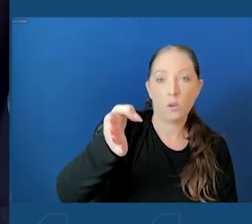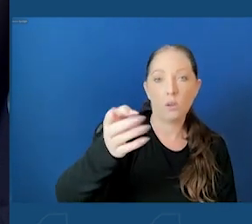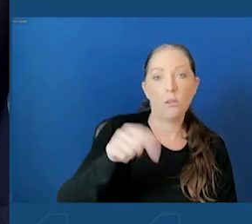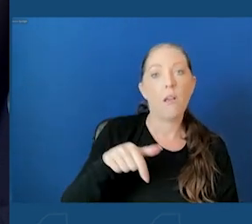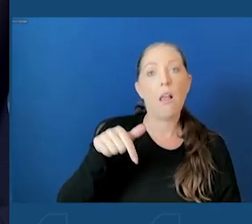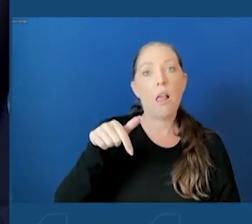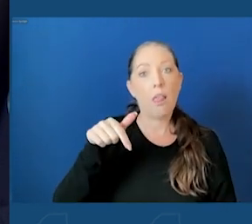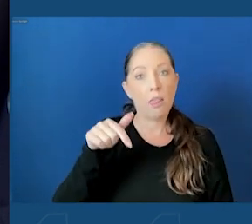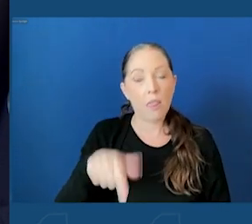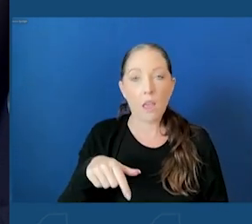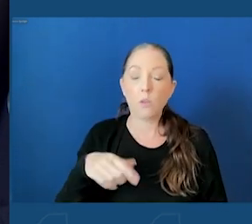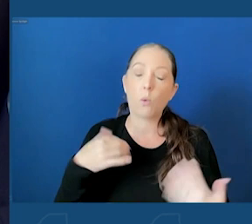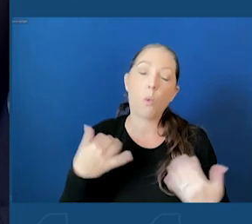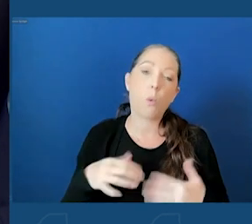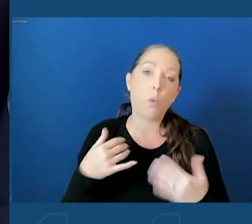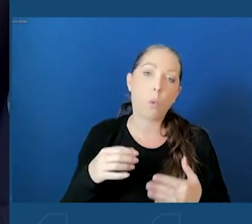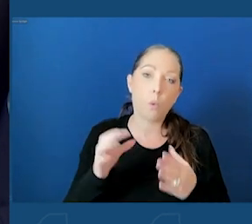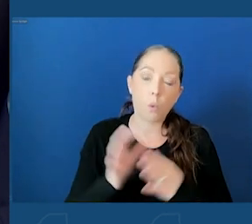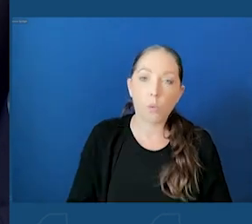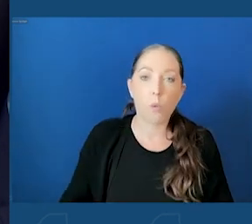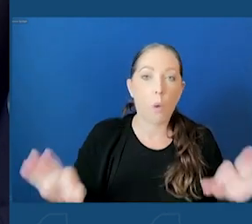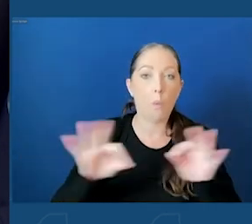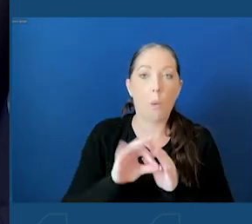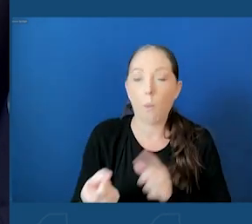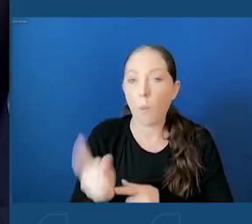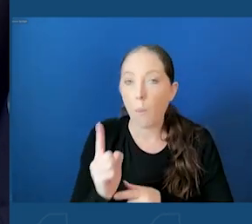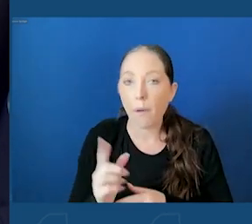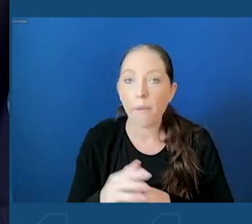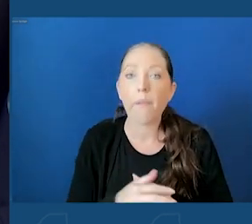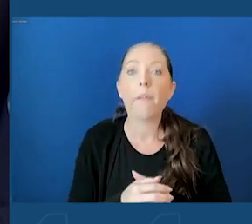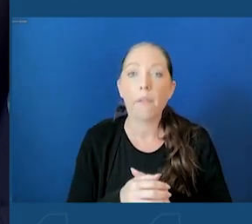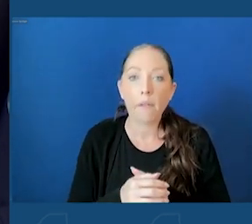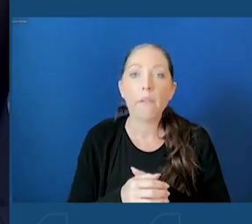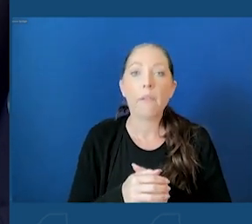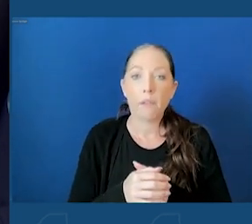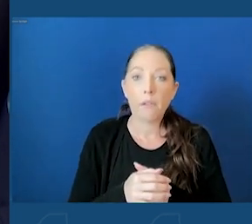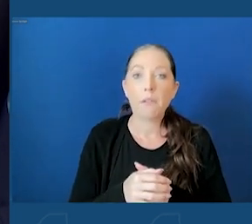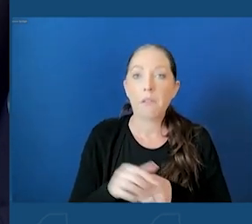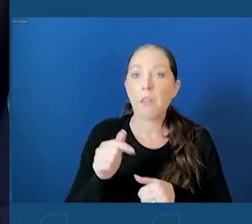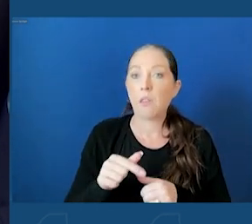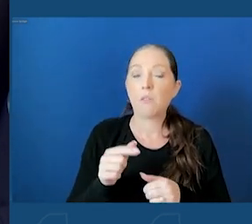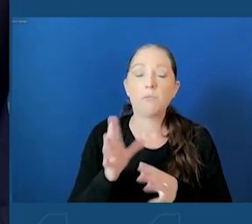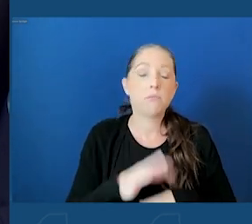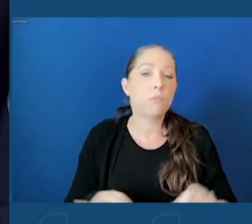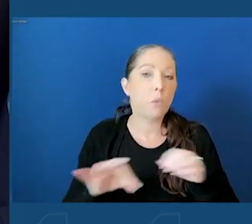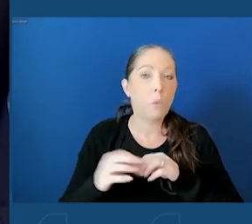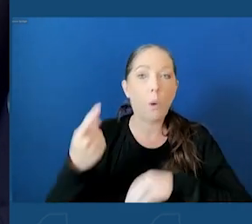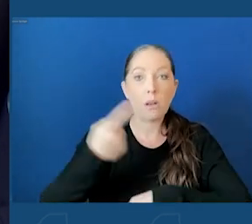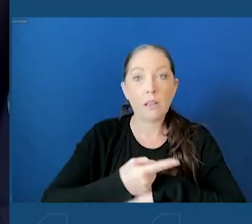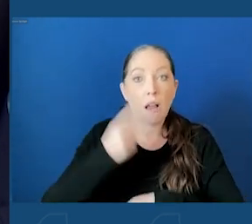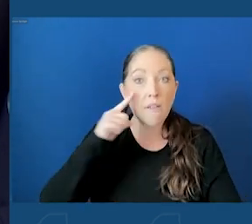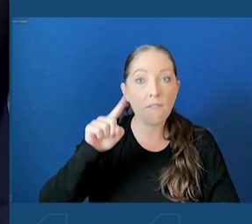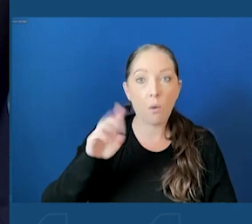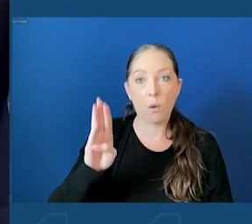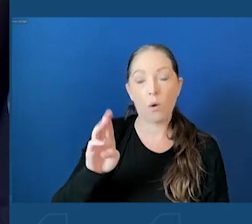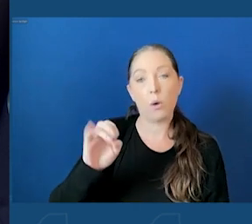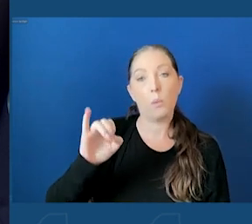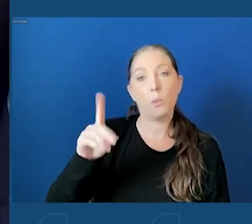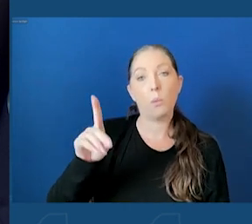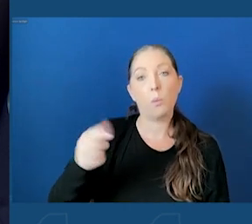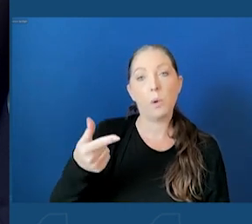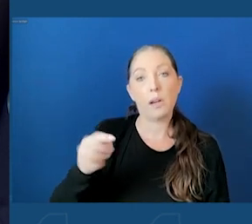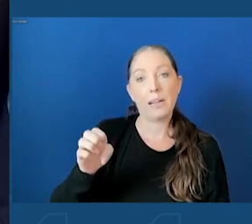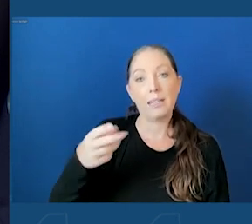point. This is a bellwether day for the Bridgehampton Child Care Center.